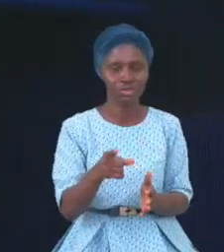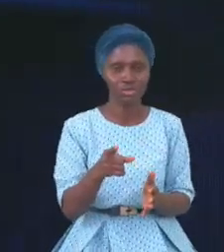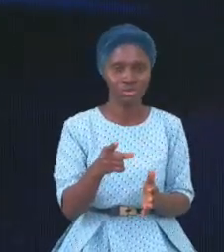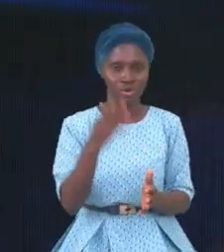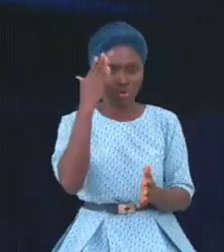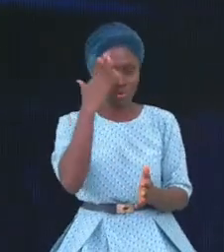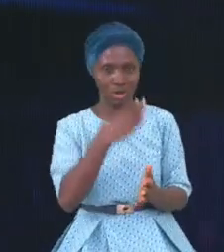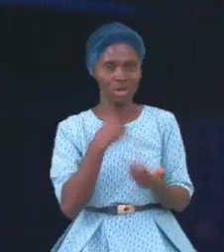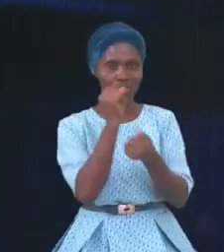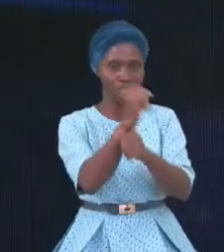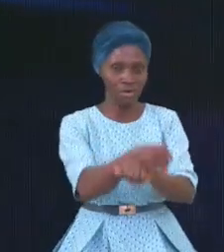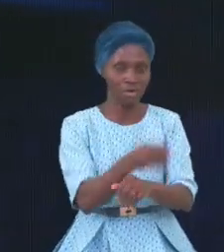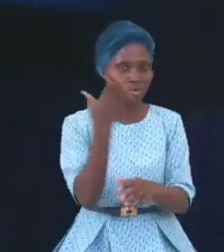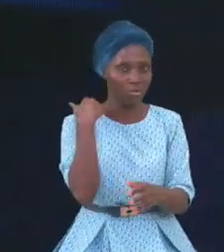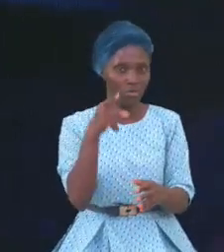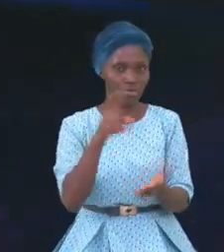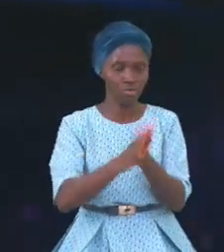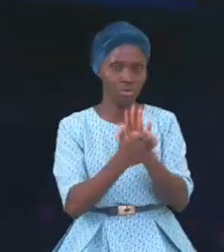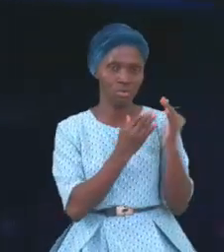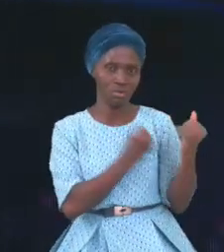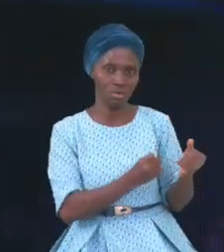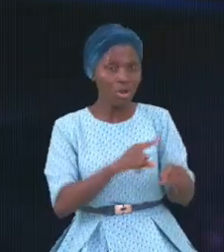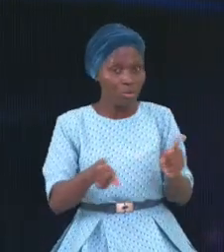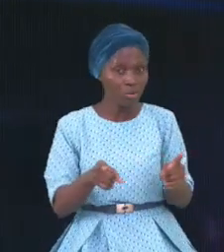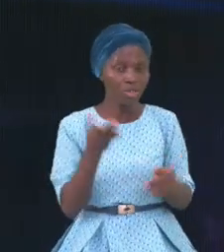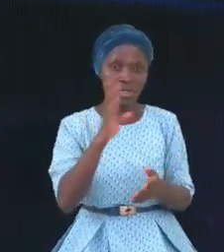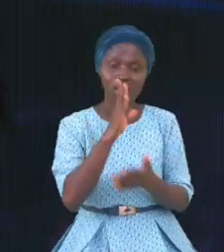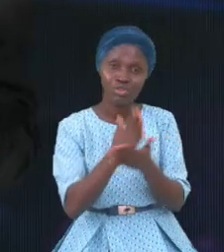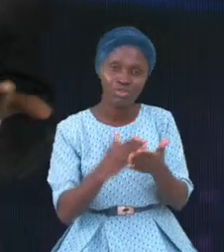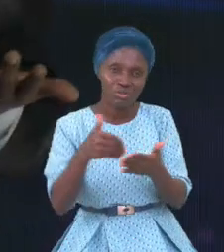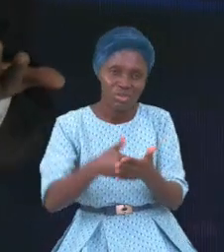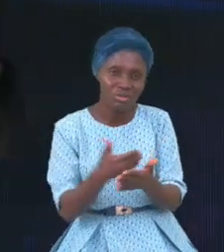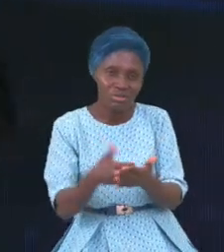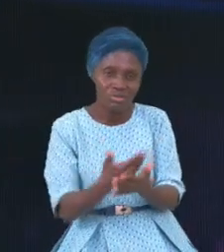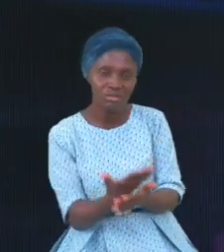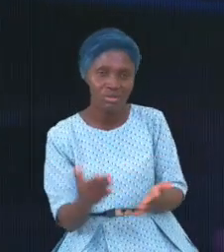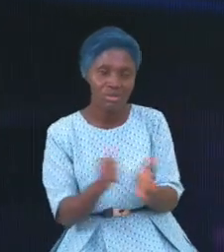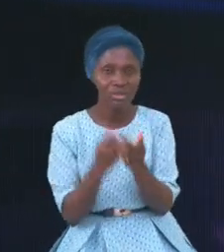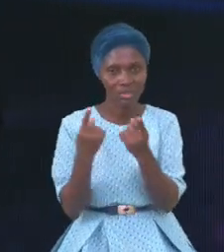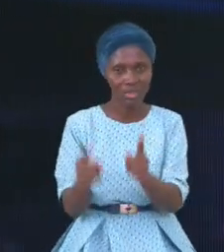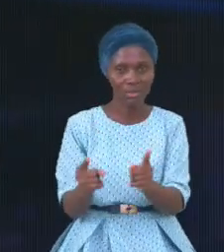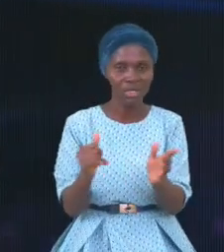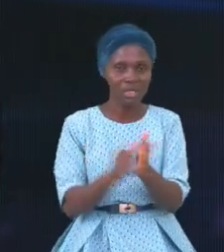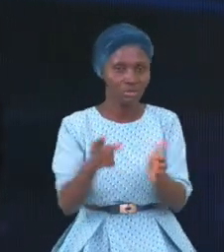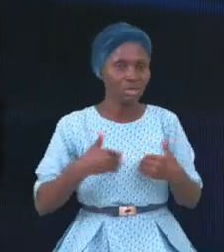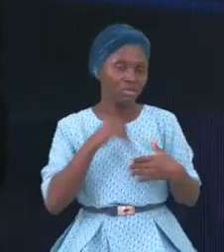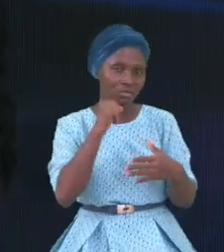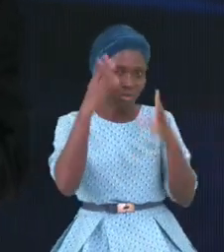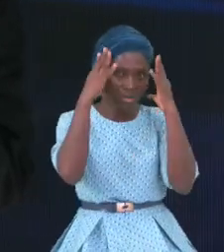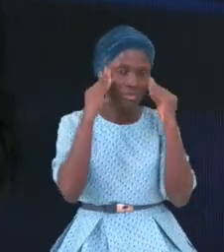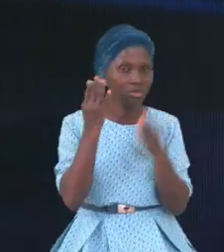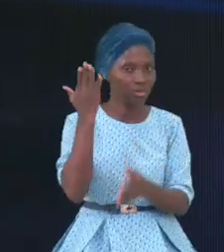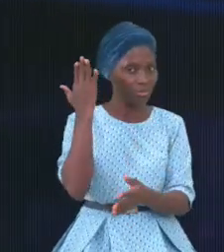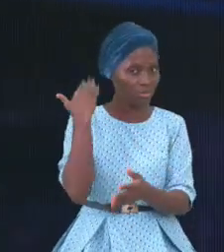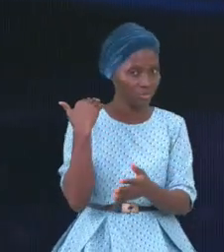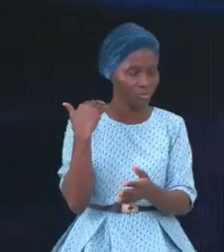You're courageous, but there's some new things that happen that you have not experienced before. I never saw this